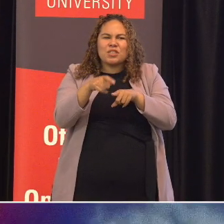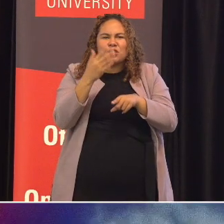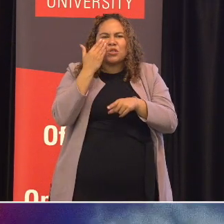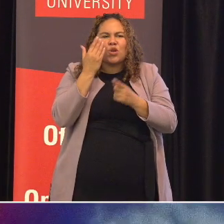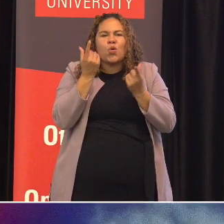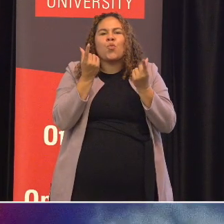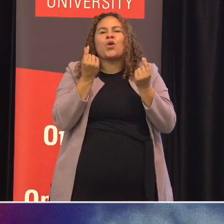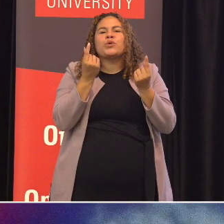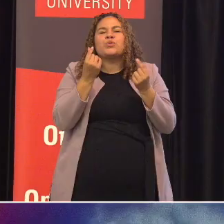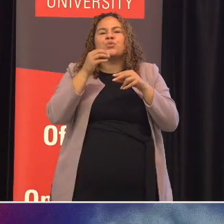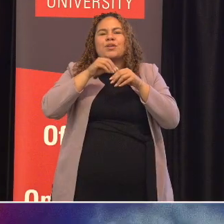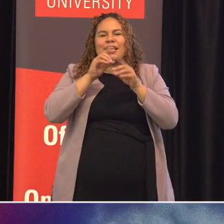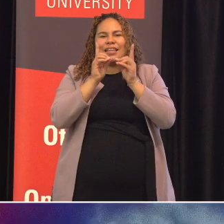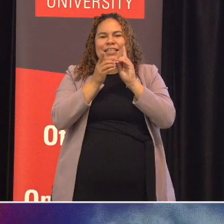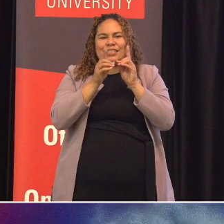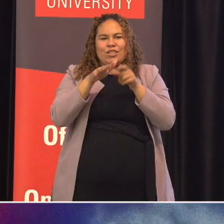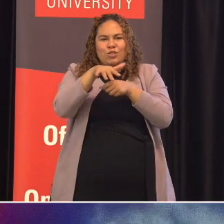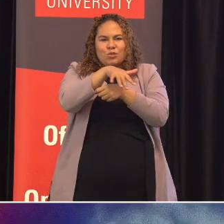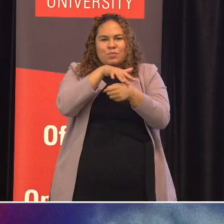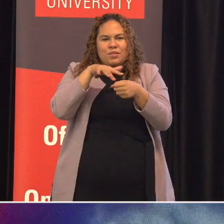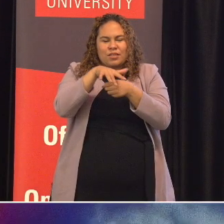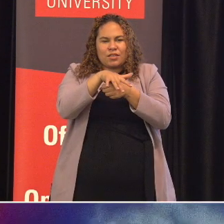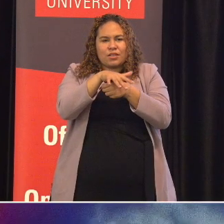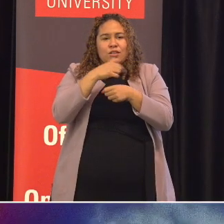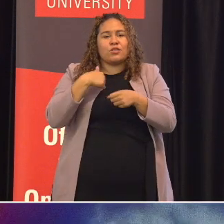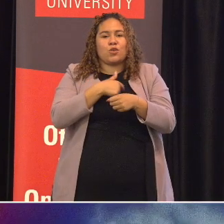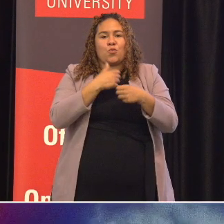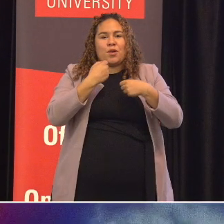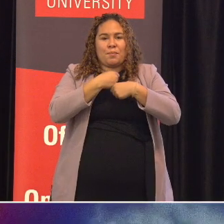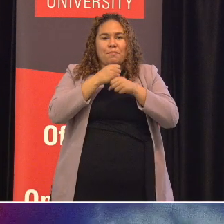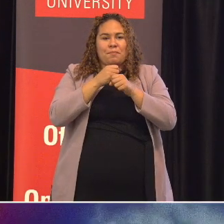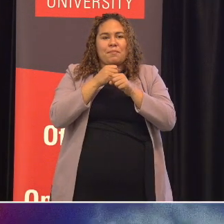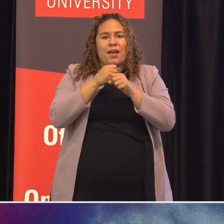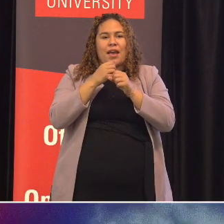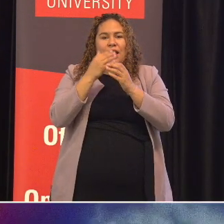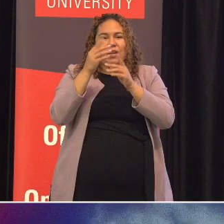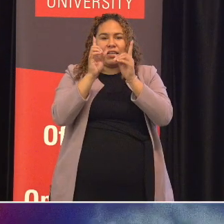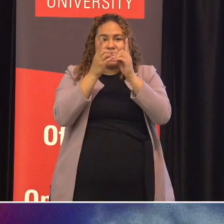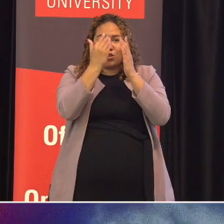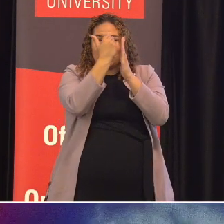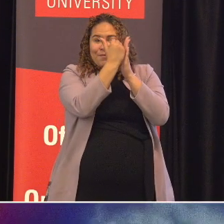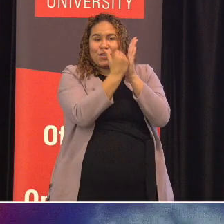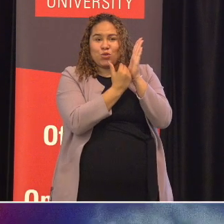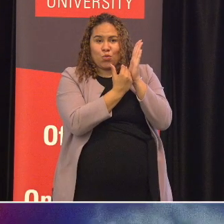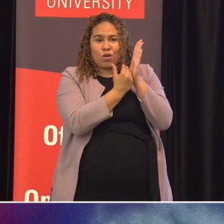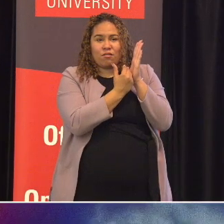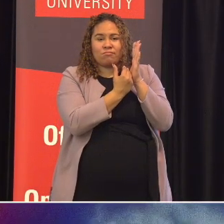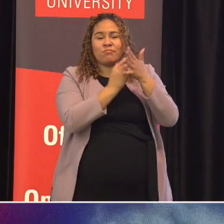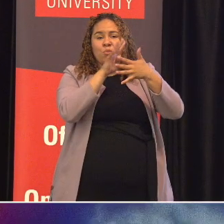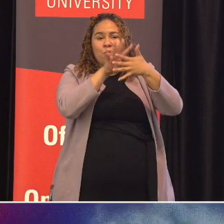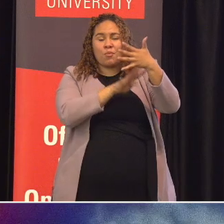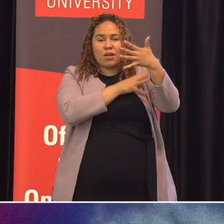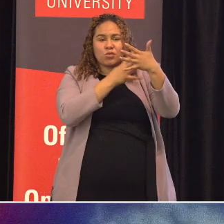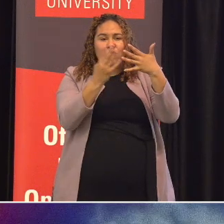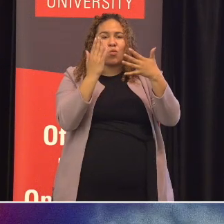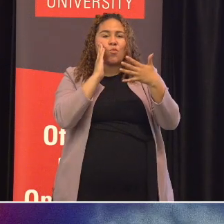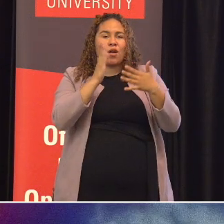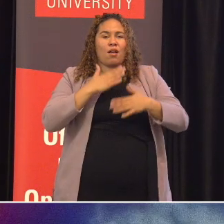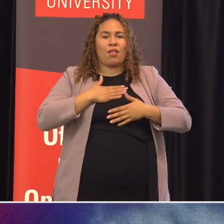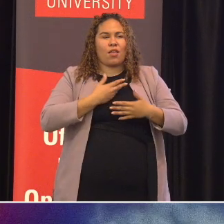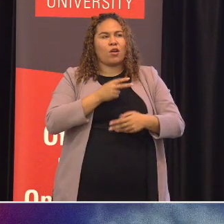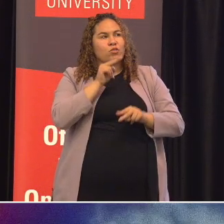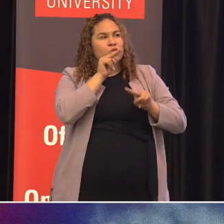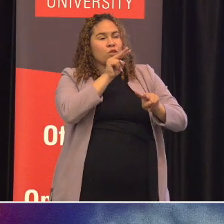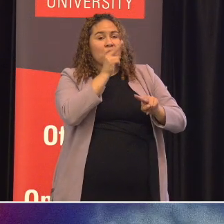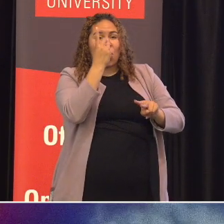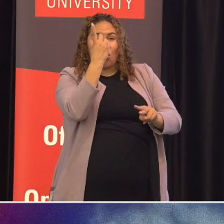digital space. So we have created a digital asset inventory. So this is a spreadsheet that will go through and let you look at